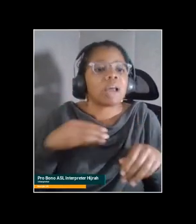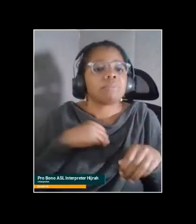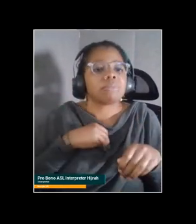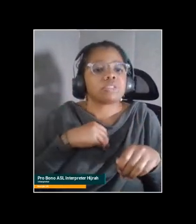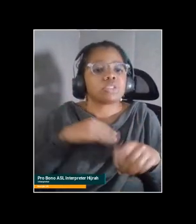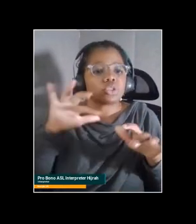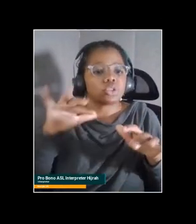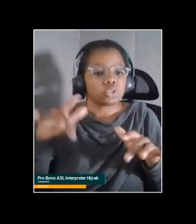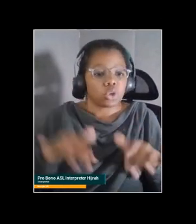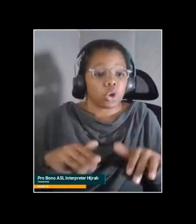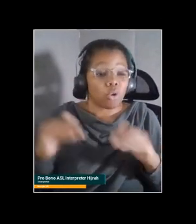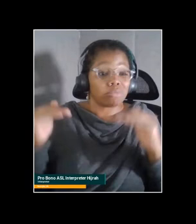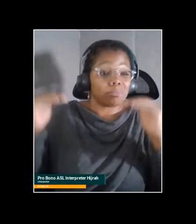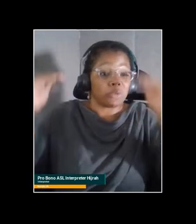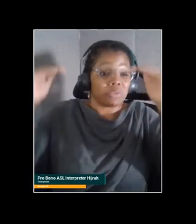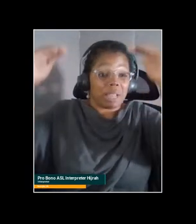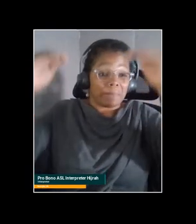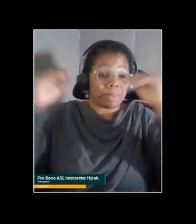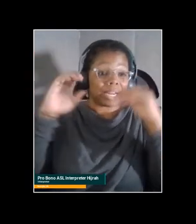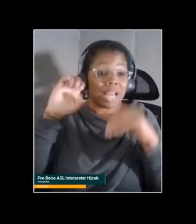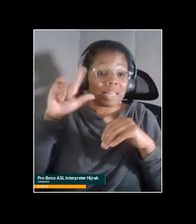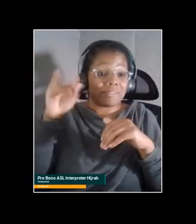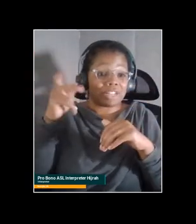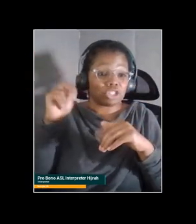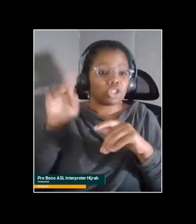even altered stream flows.